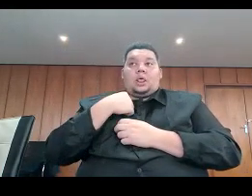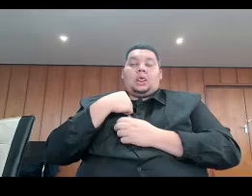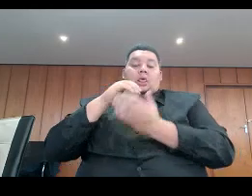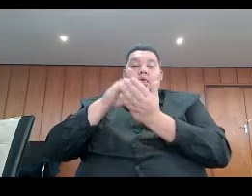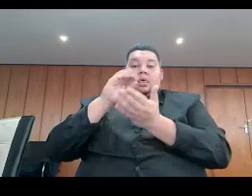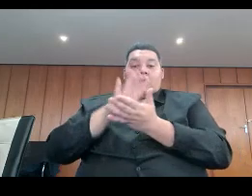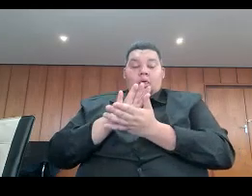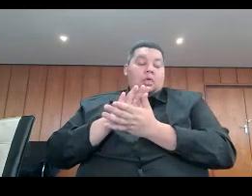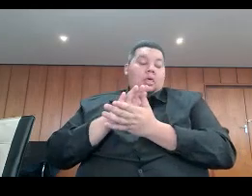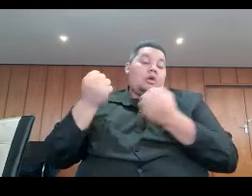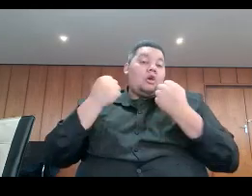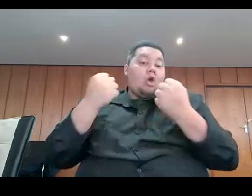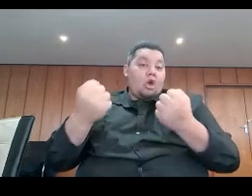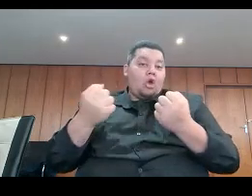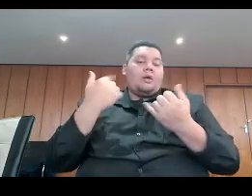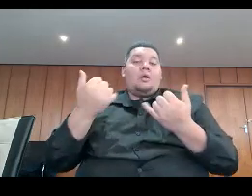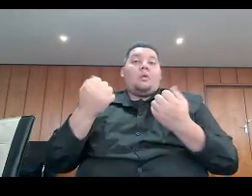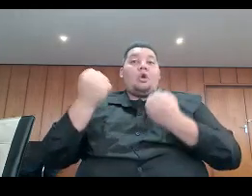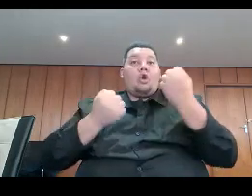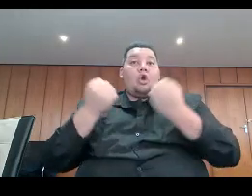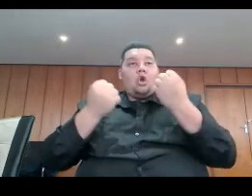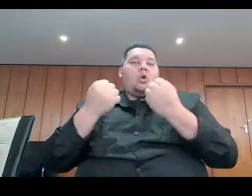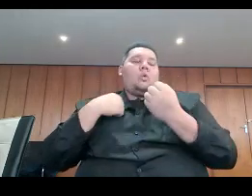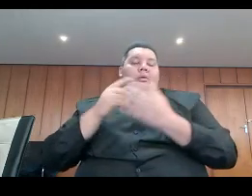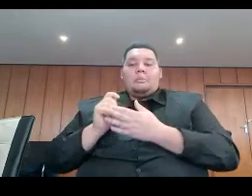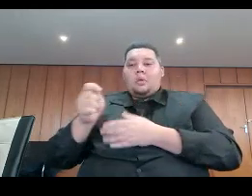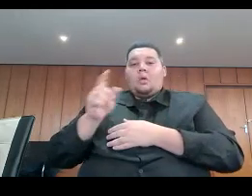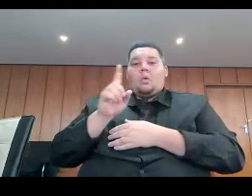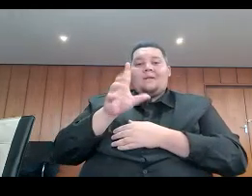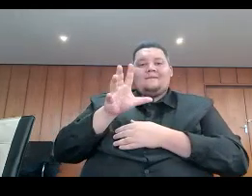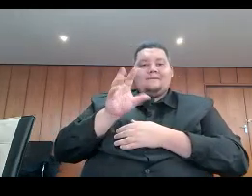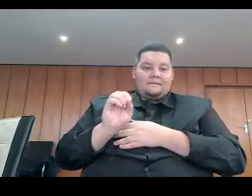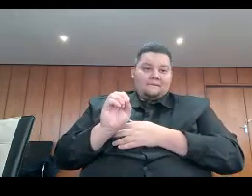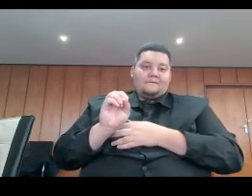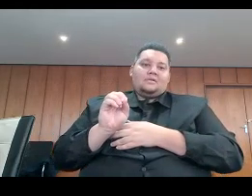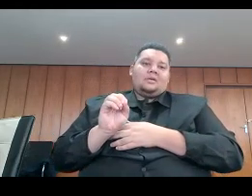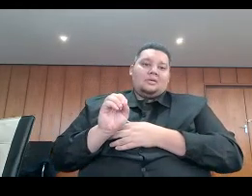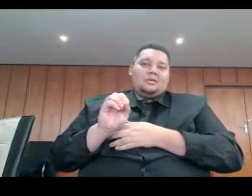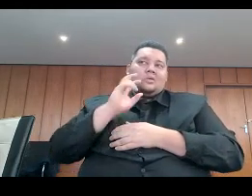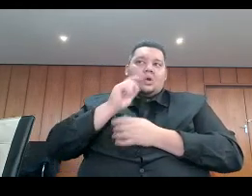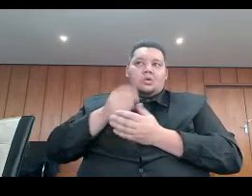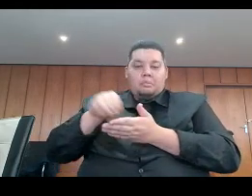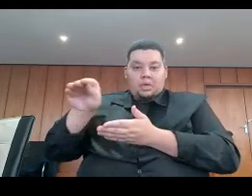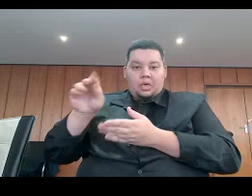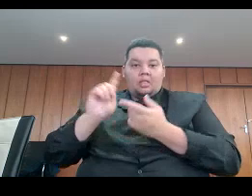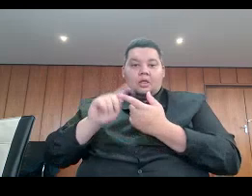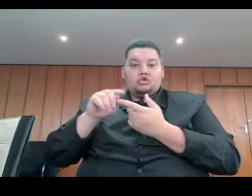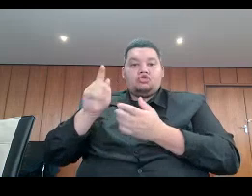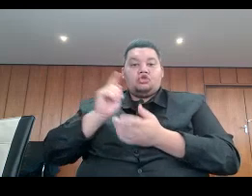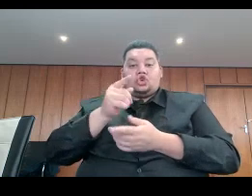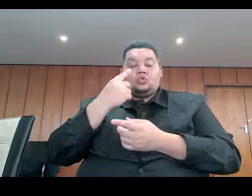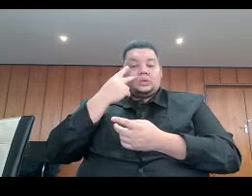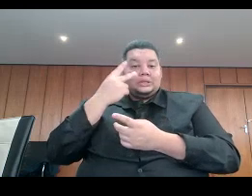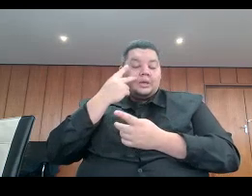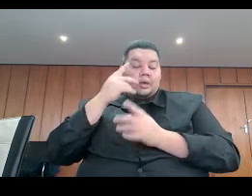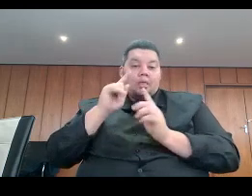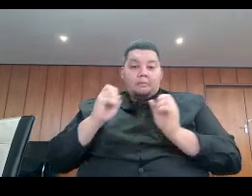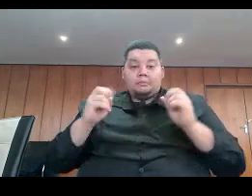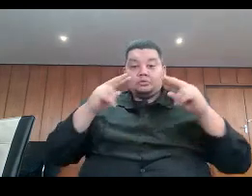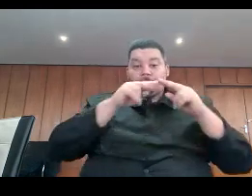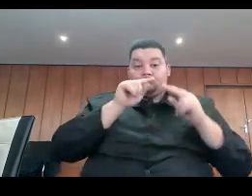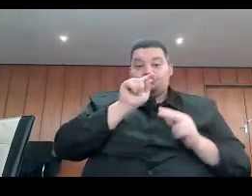car, and the car costs us 150 rands. And then she points to this makeshift bridge that you see in the